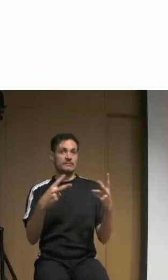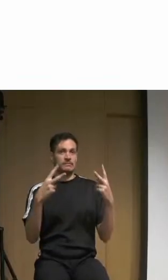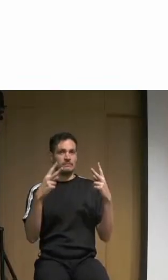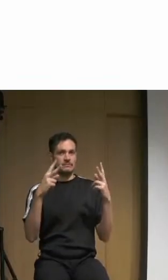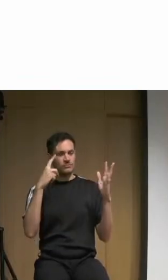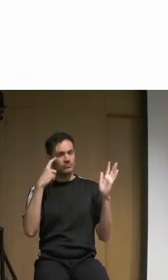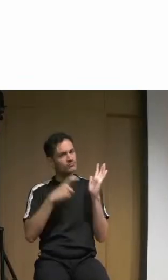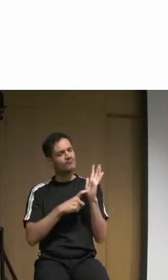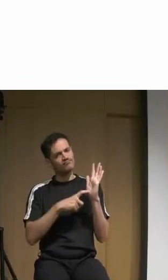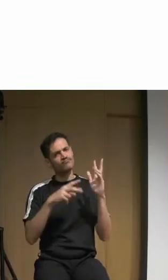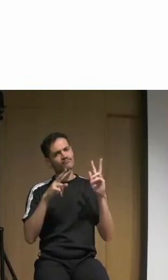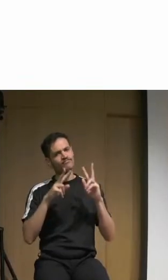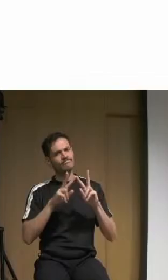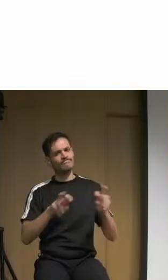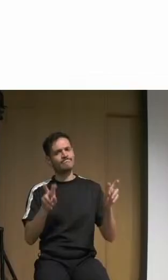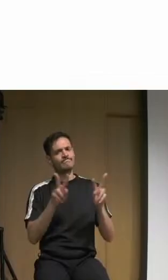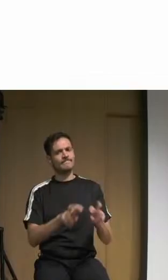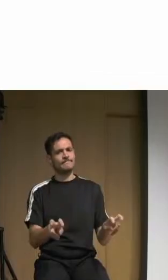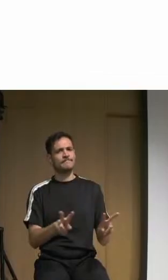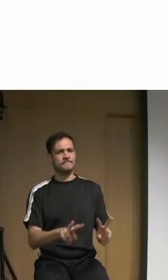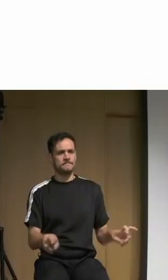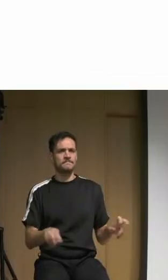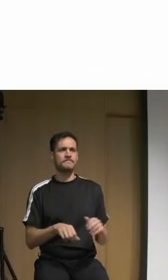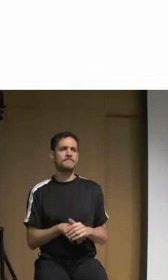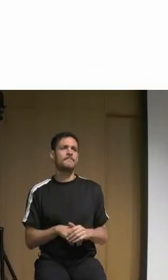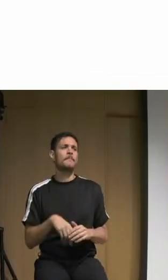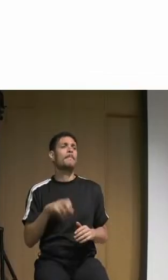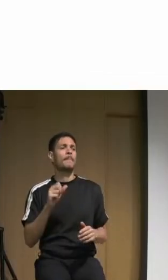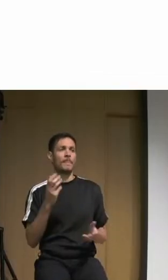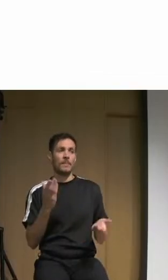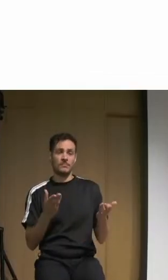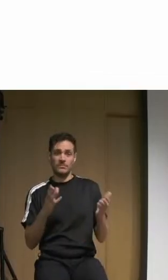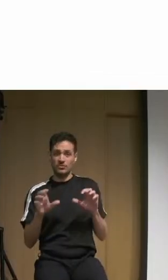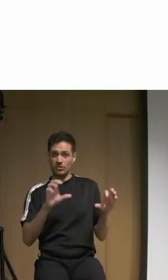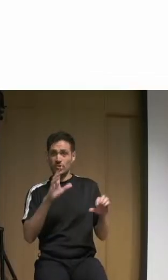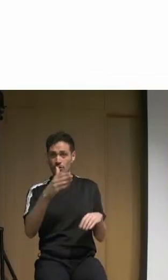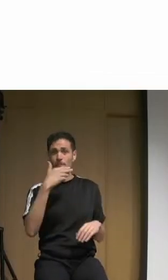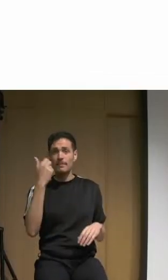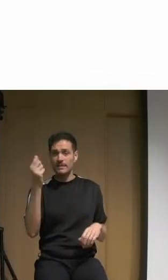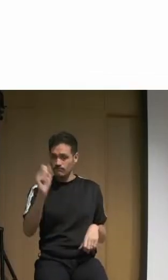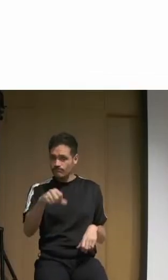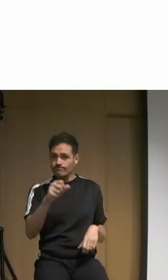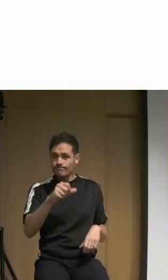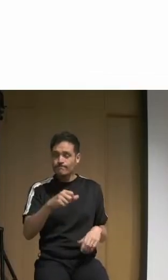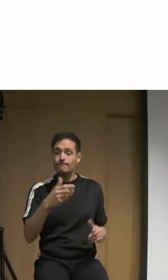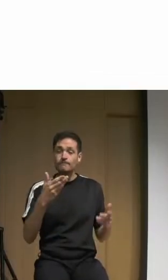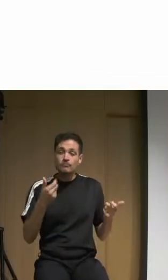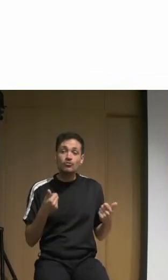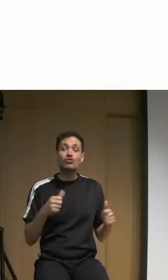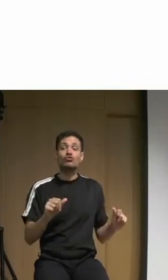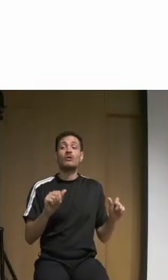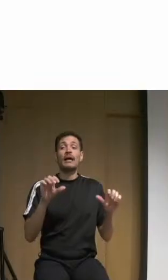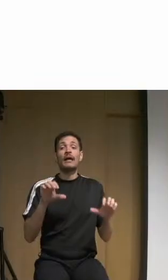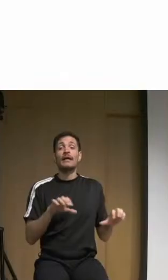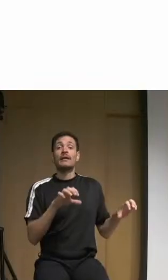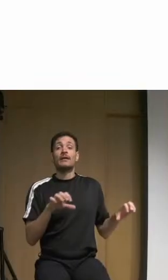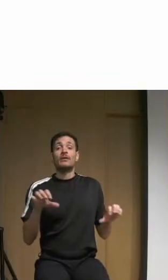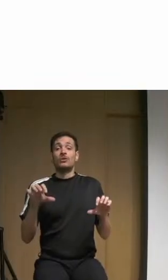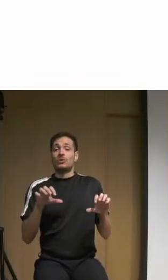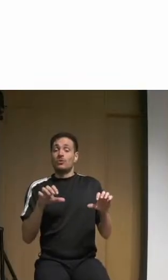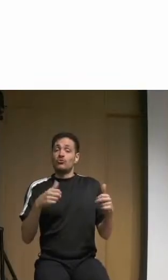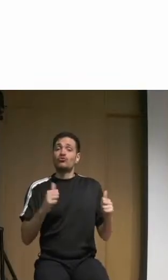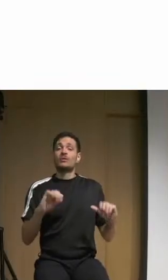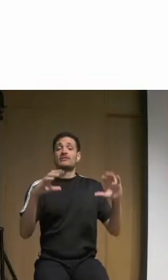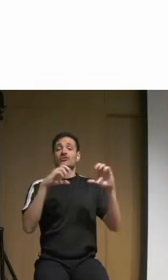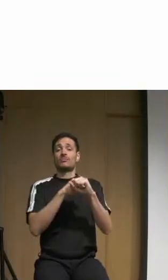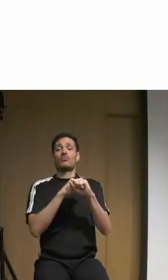recognition of that. I'm not at all dismissing that maybe she did her best, and she attempted to do, to reflect what was said, but